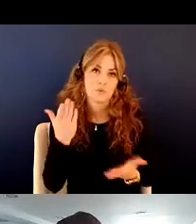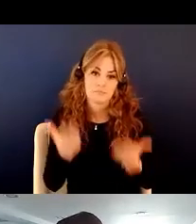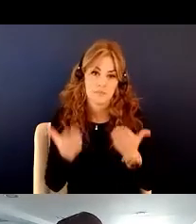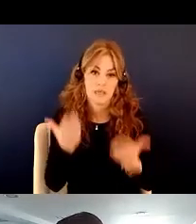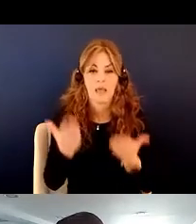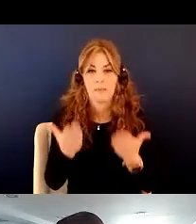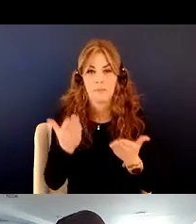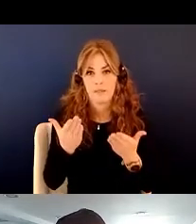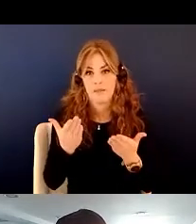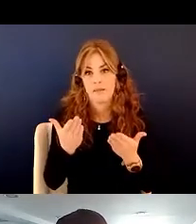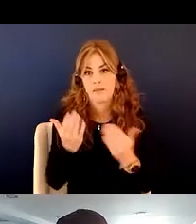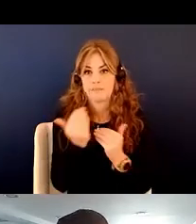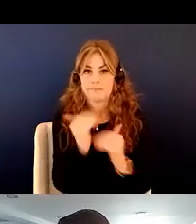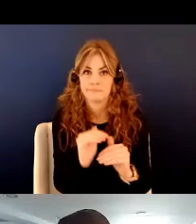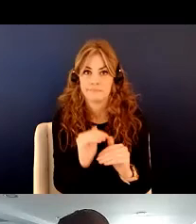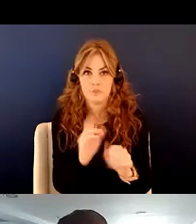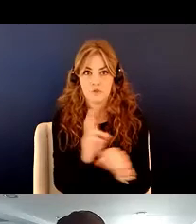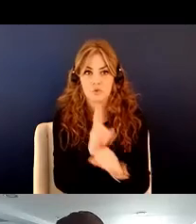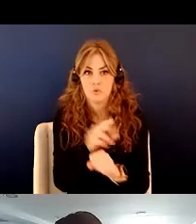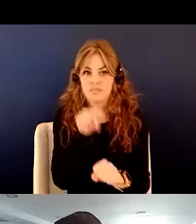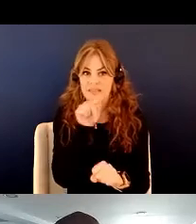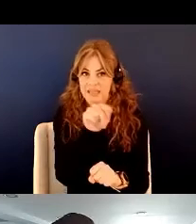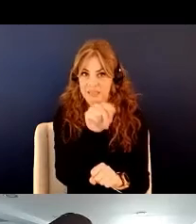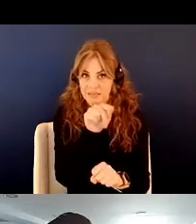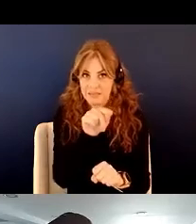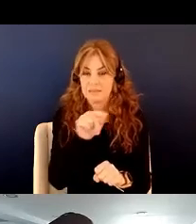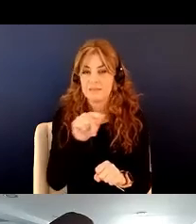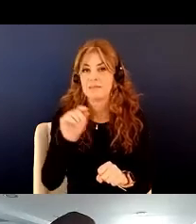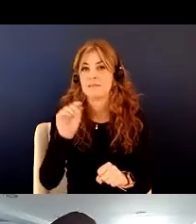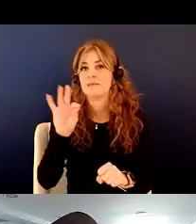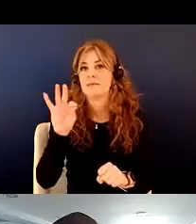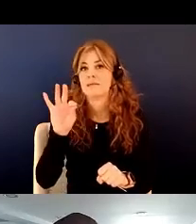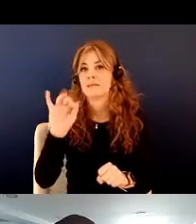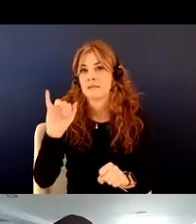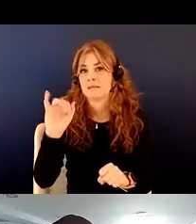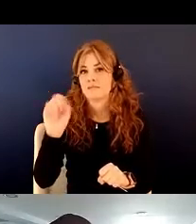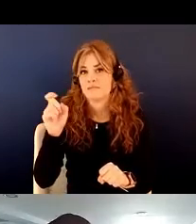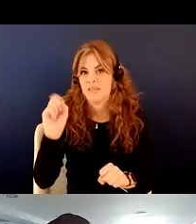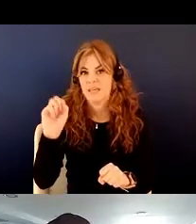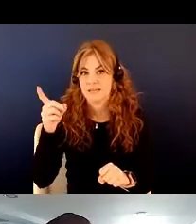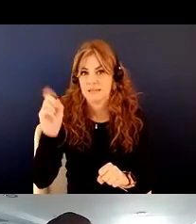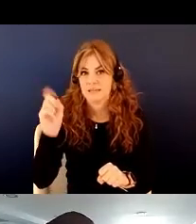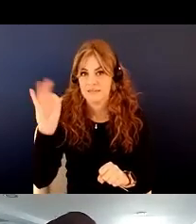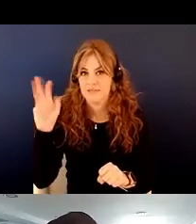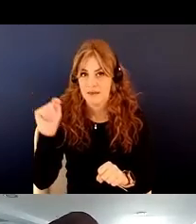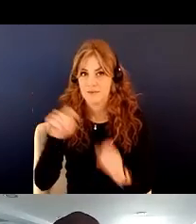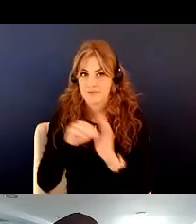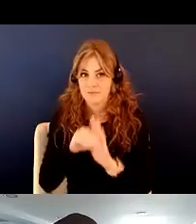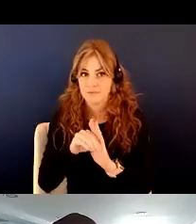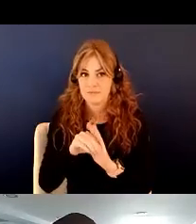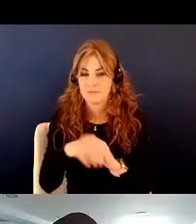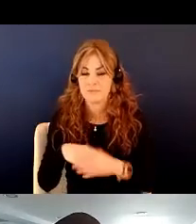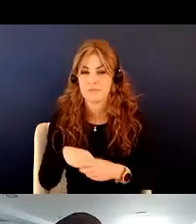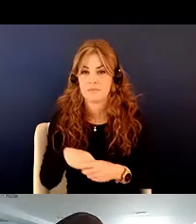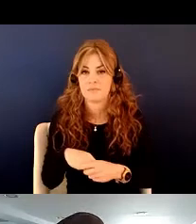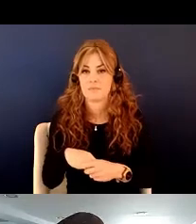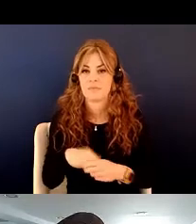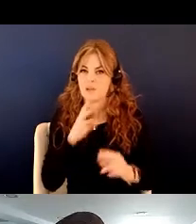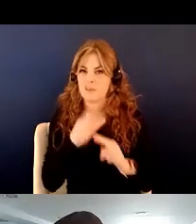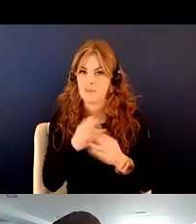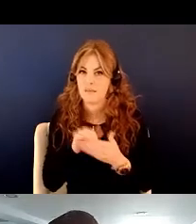be constrained to using this type of a modeling approach. And again, I'll come back to this once we get into random